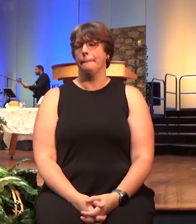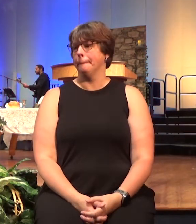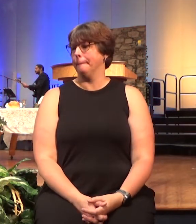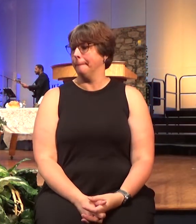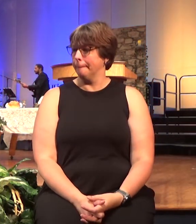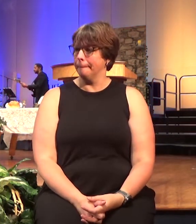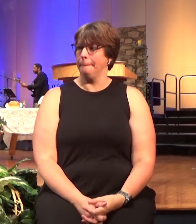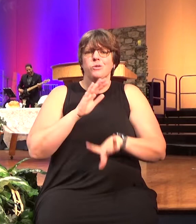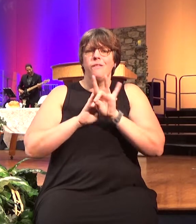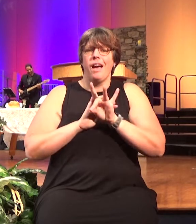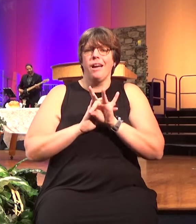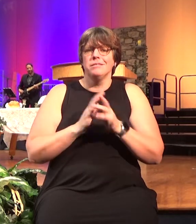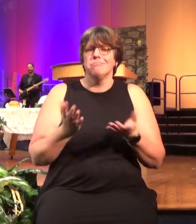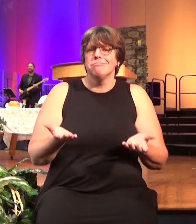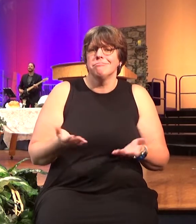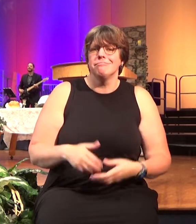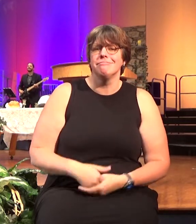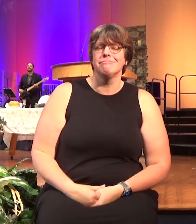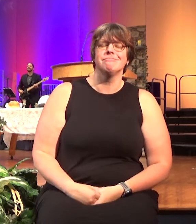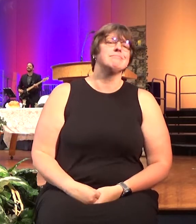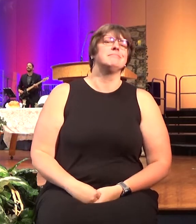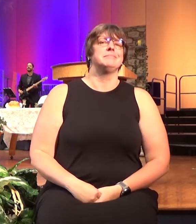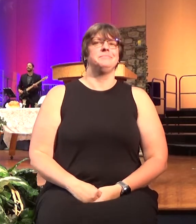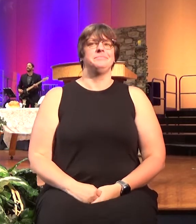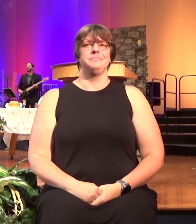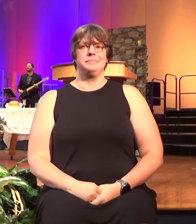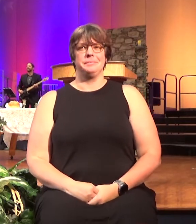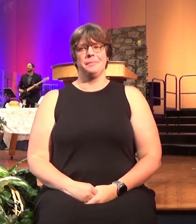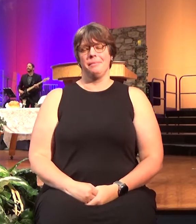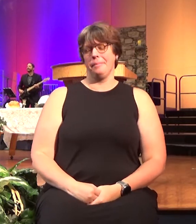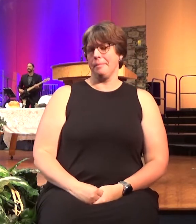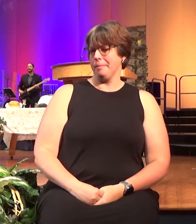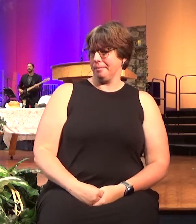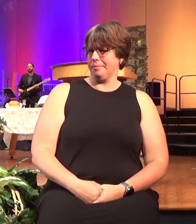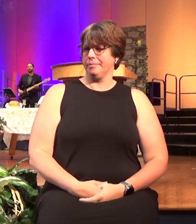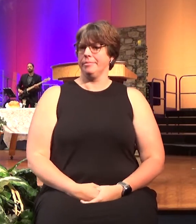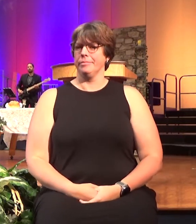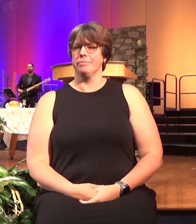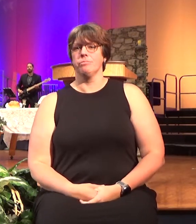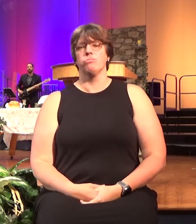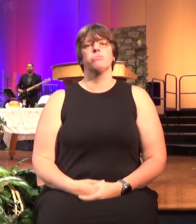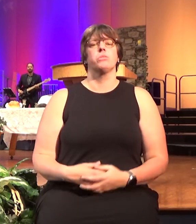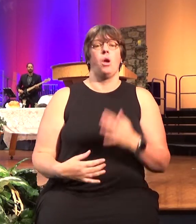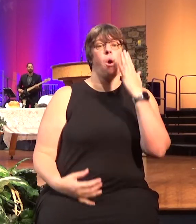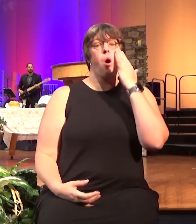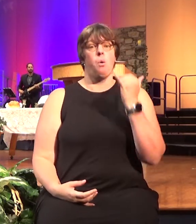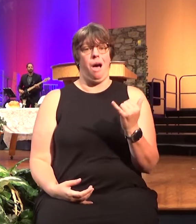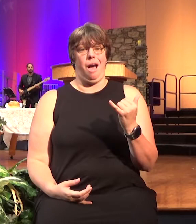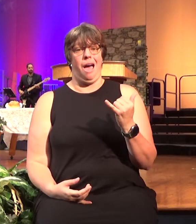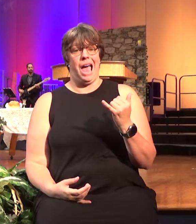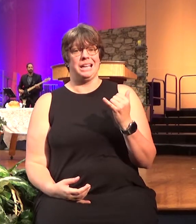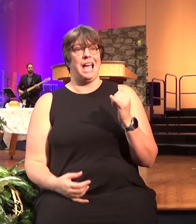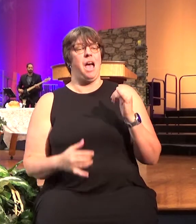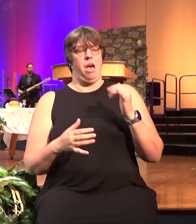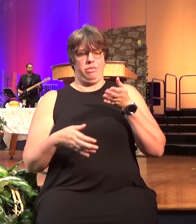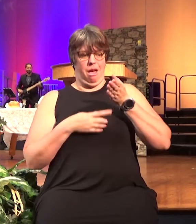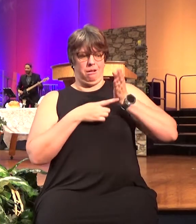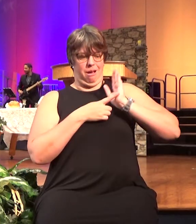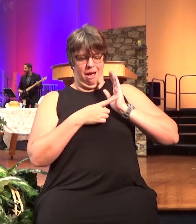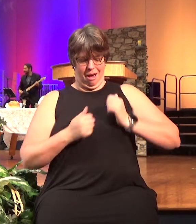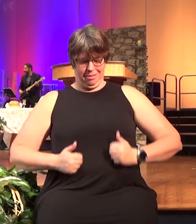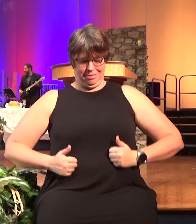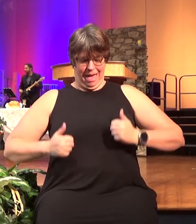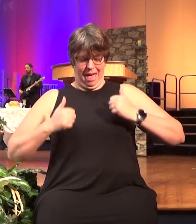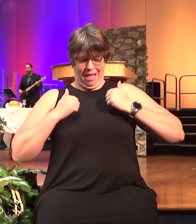world. Whatever you have, maybe it's something already you've done or you're doing on your phone or whatever the case, hold it in your heart or in